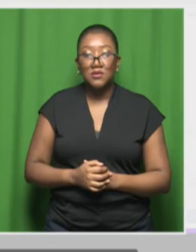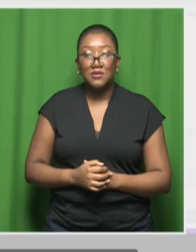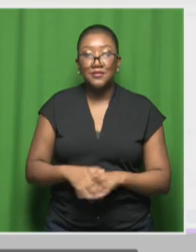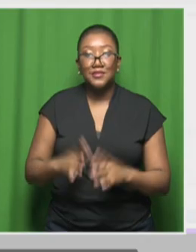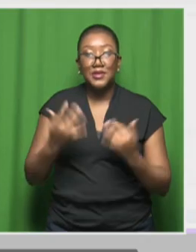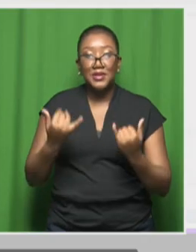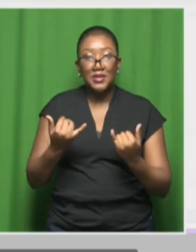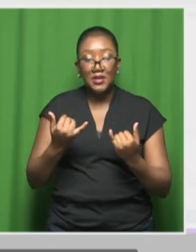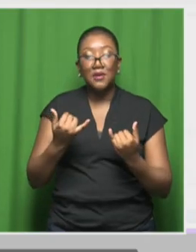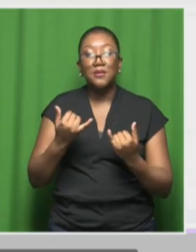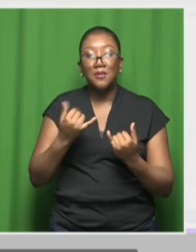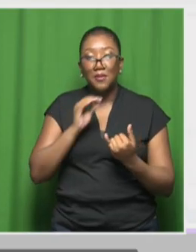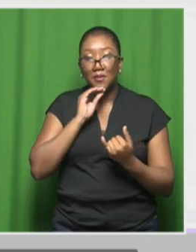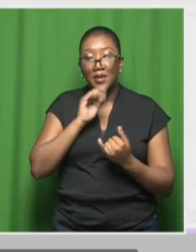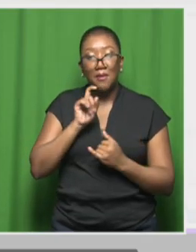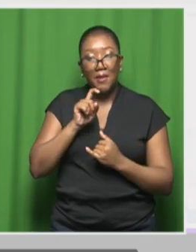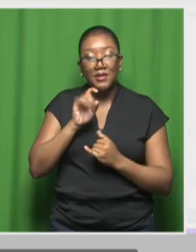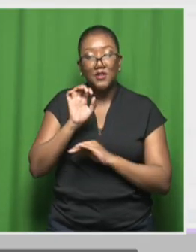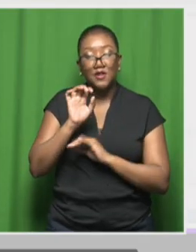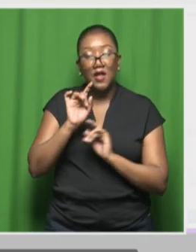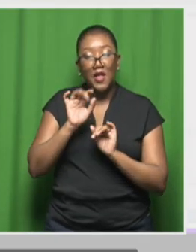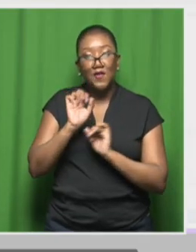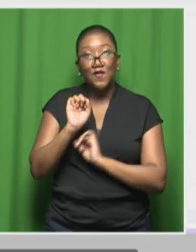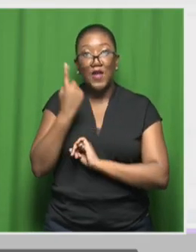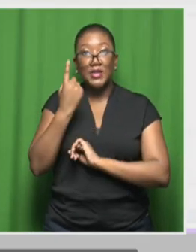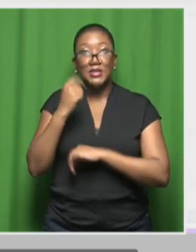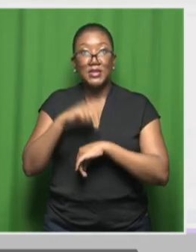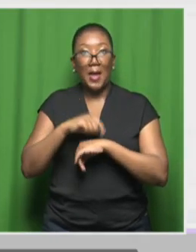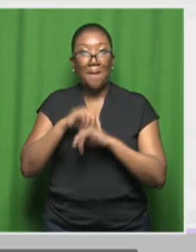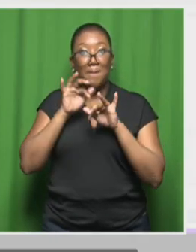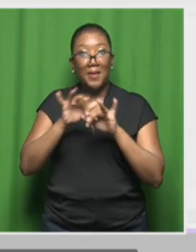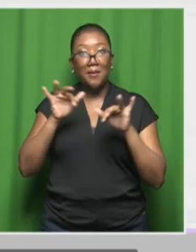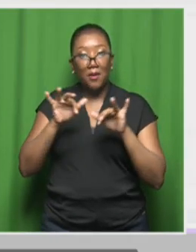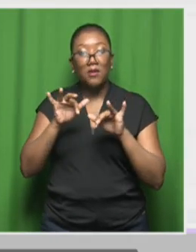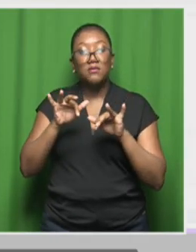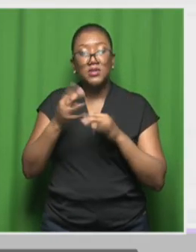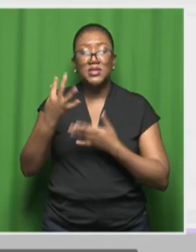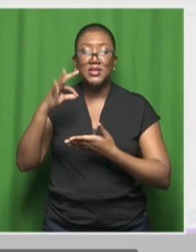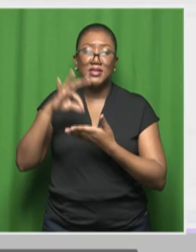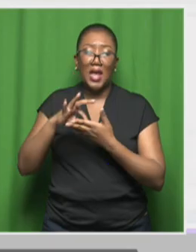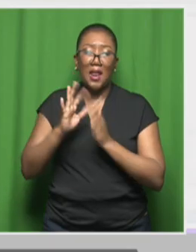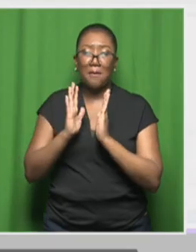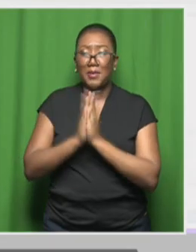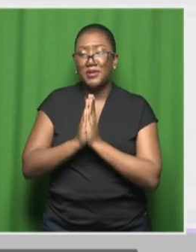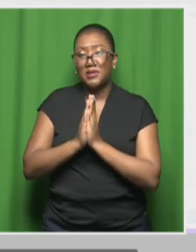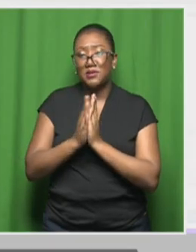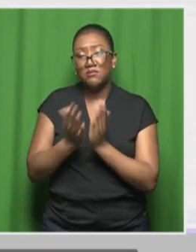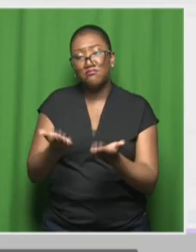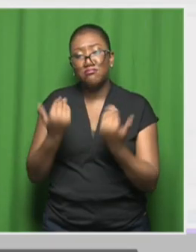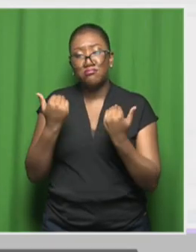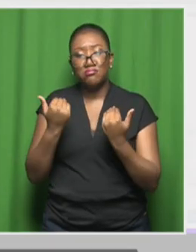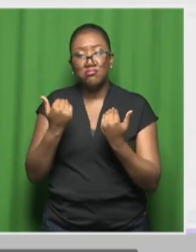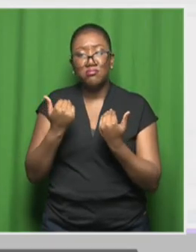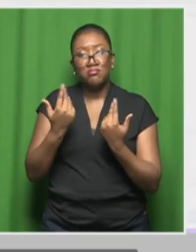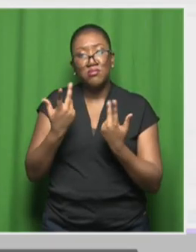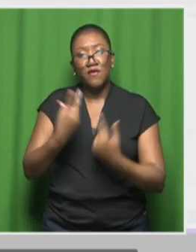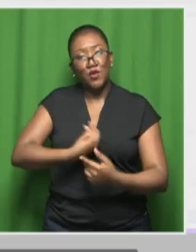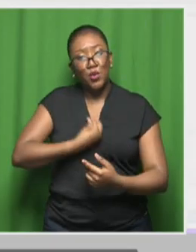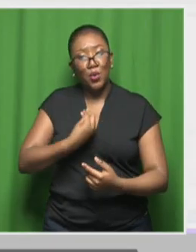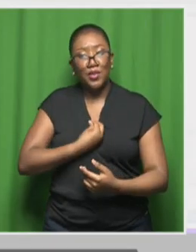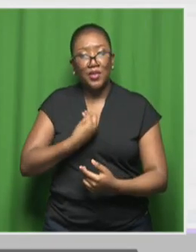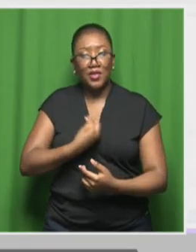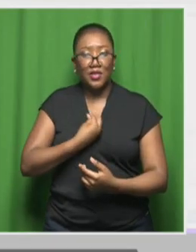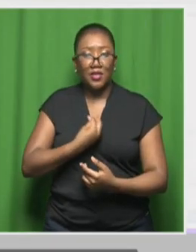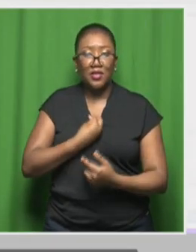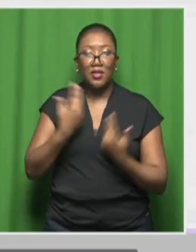of signing up for first-time donors, especially the youth. Perhaps use this opportunity just to impress